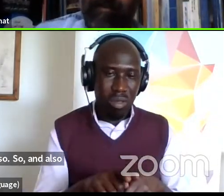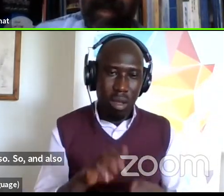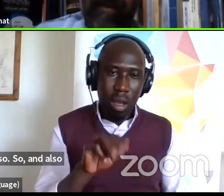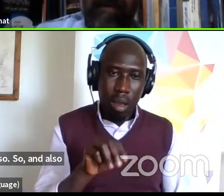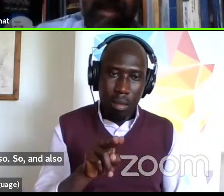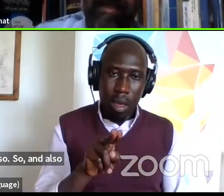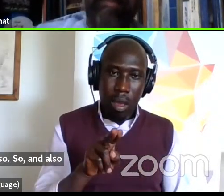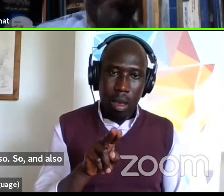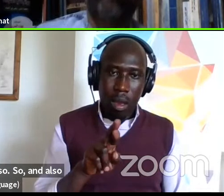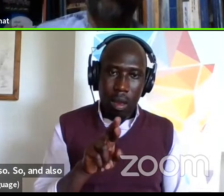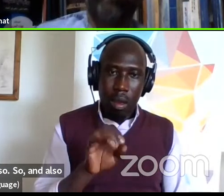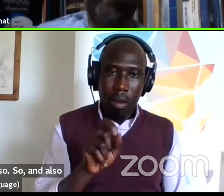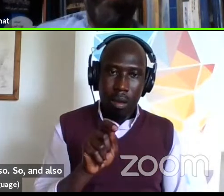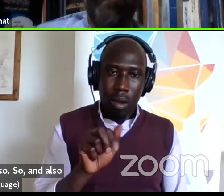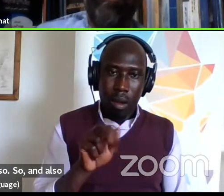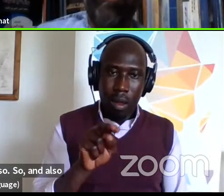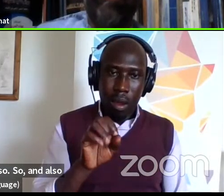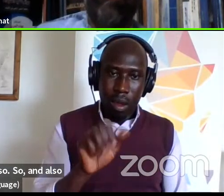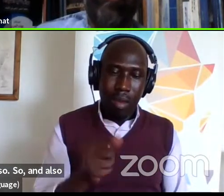So I think we have a basics